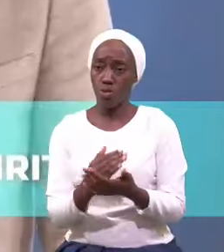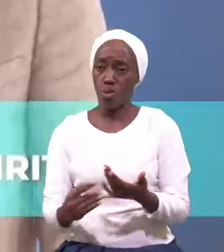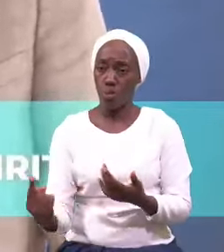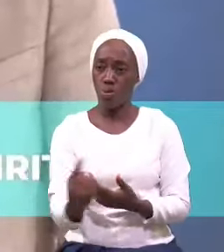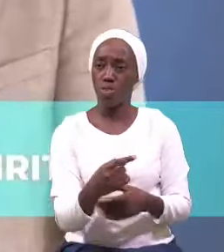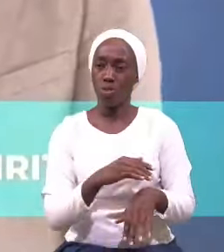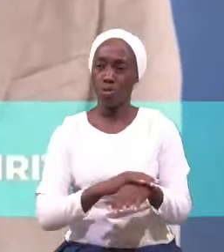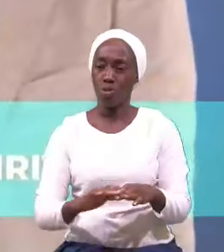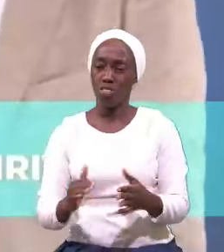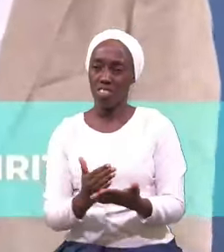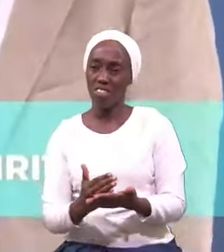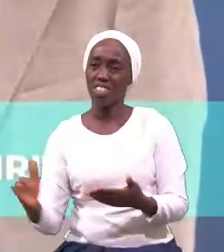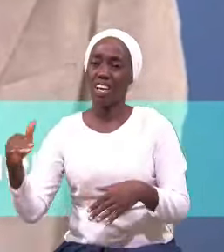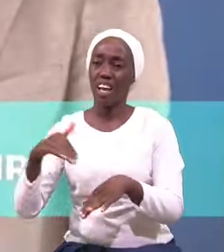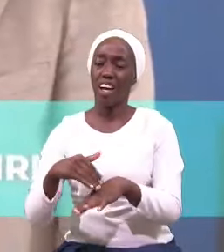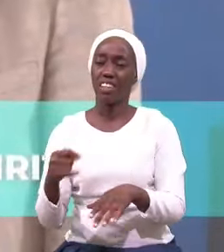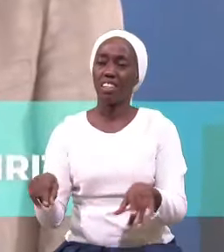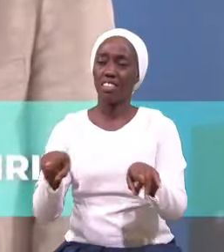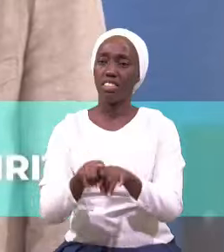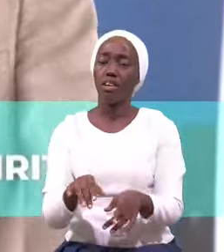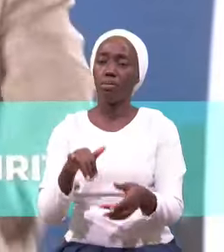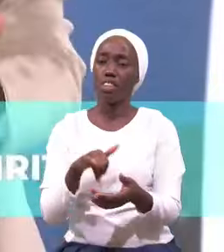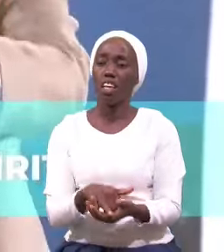The Holy Spirit is a person.